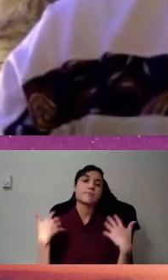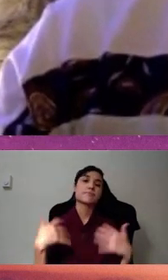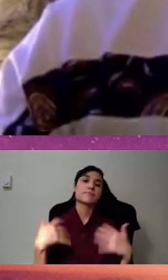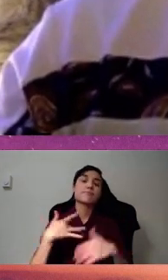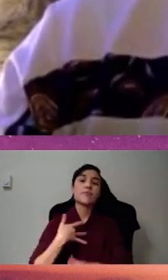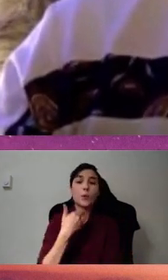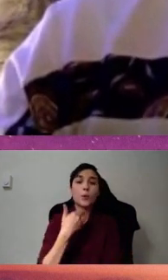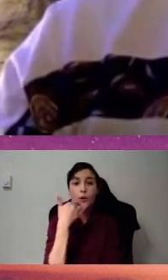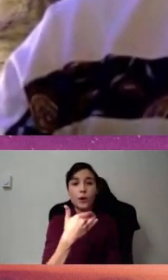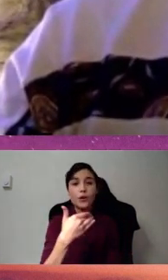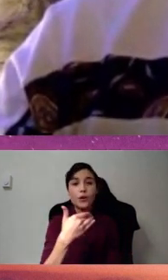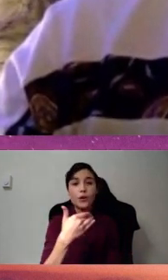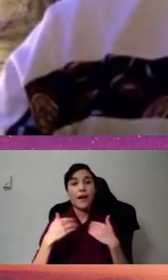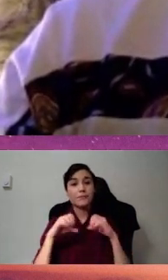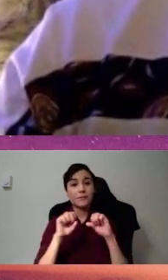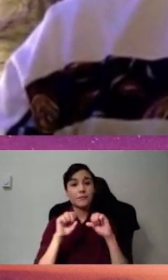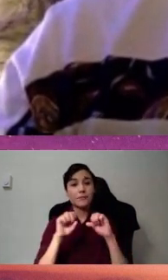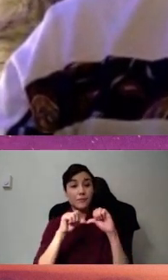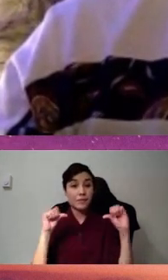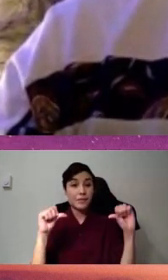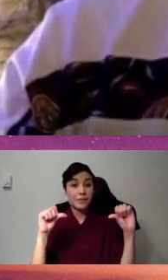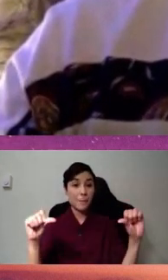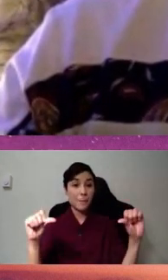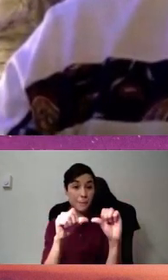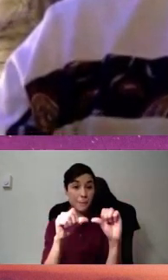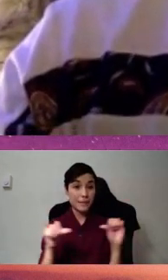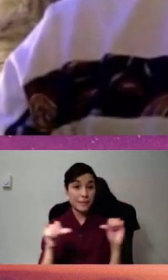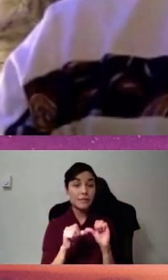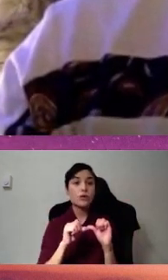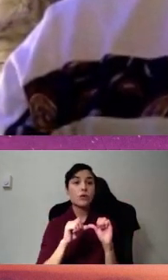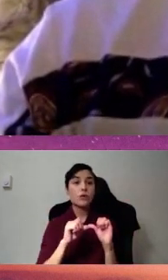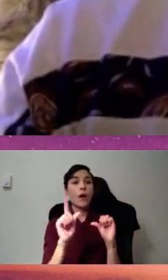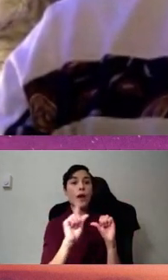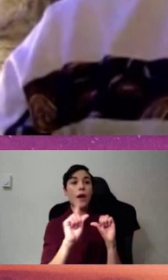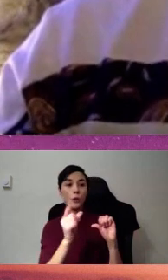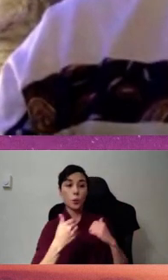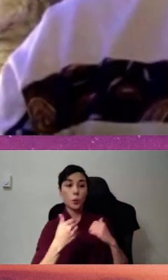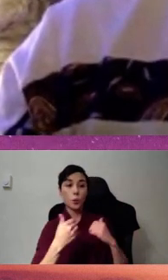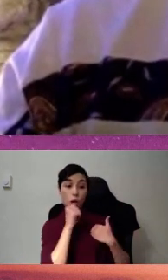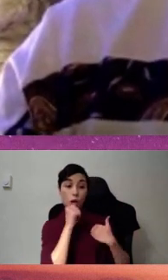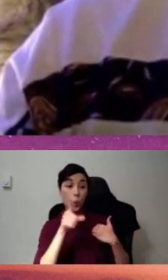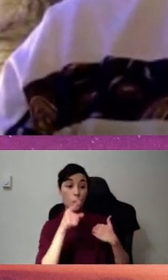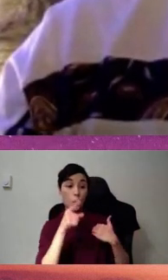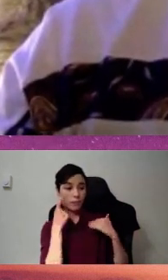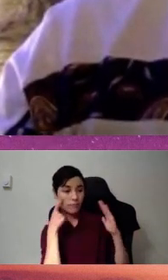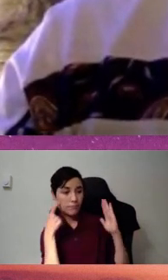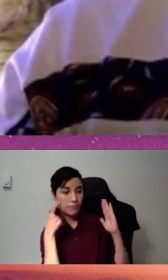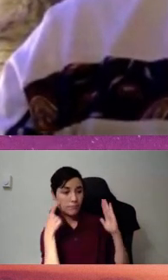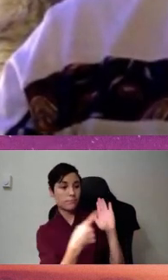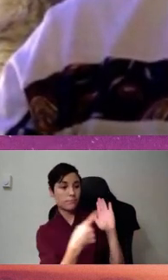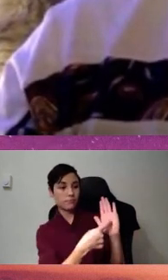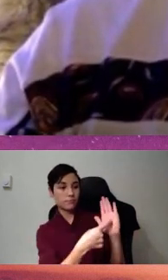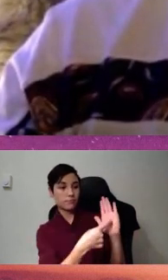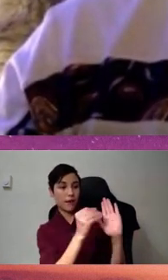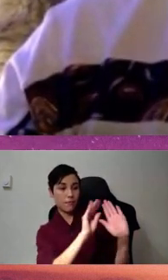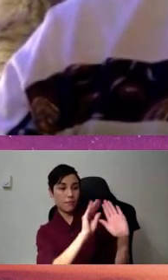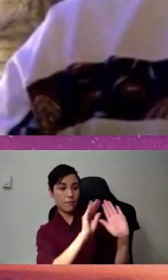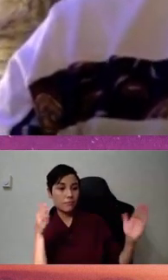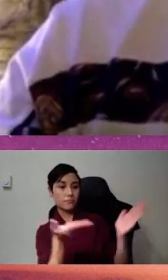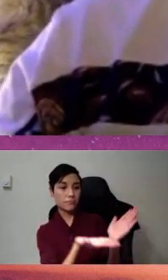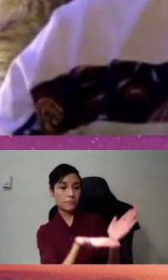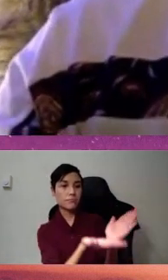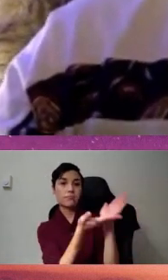have a space where youth were not only recognized and centered for their work, but were also recognized and centered simply